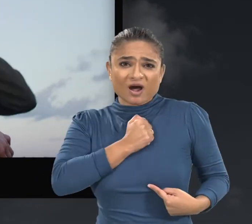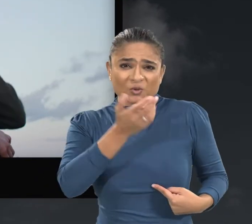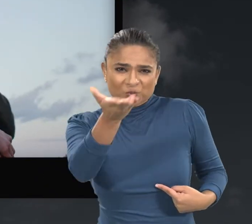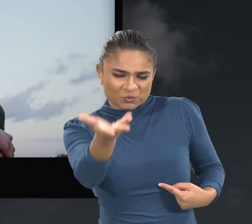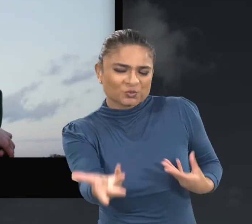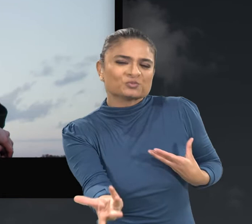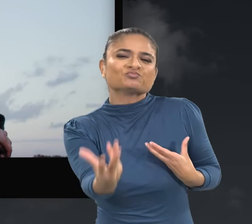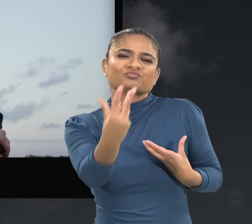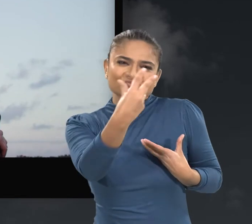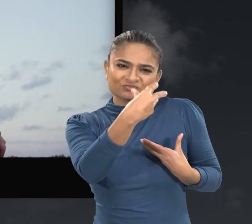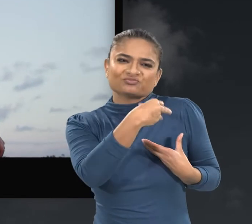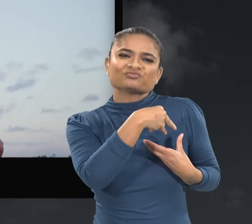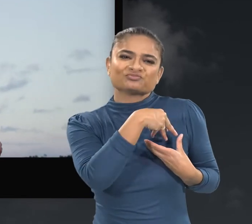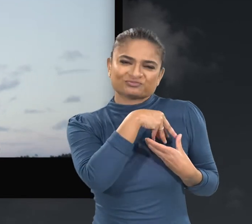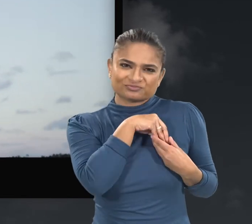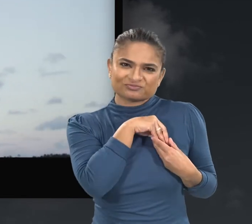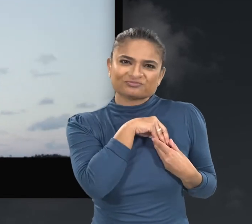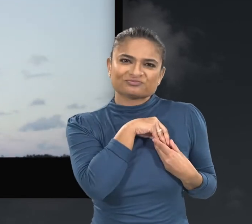Ole ratalaka,